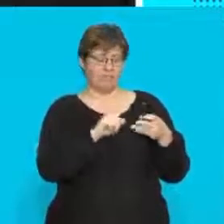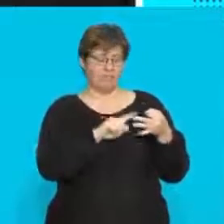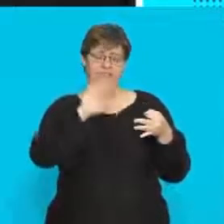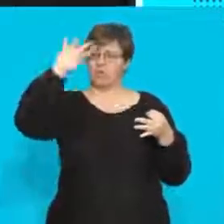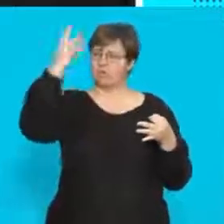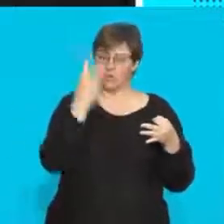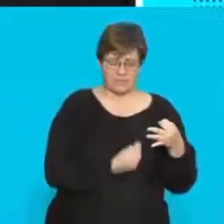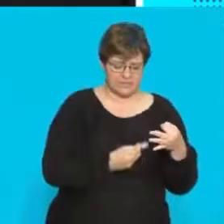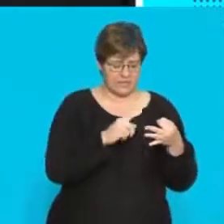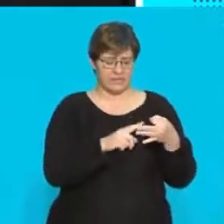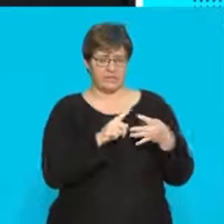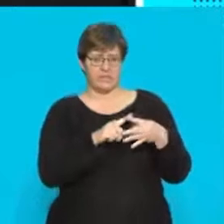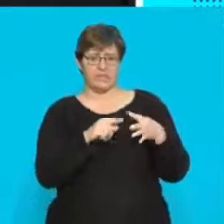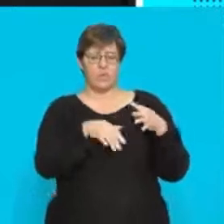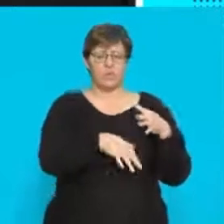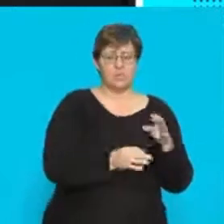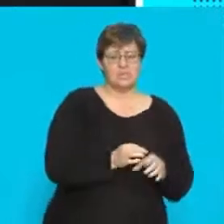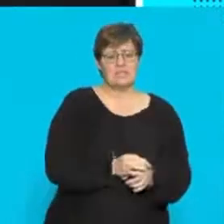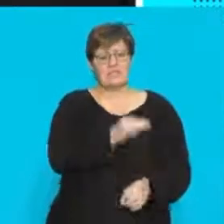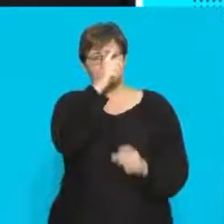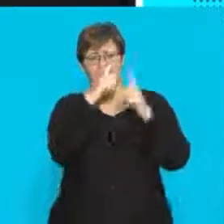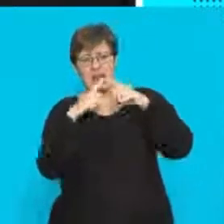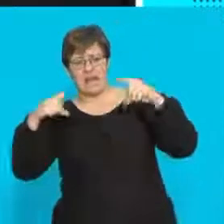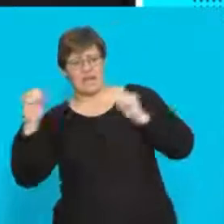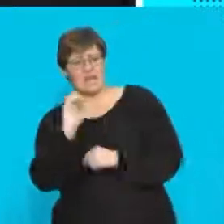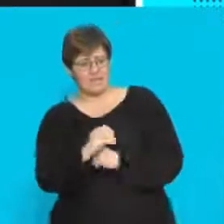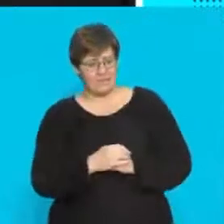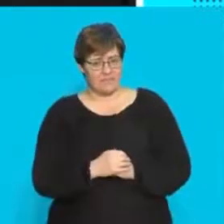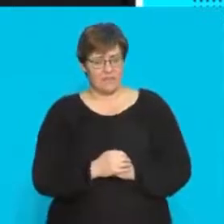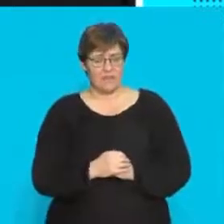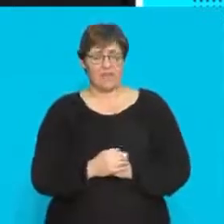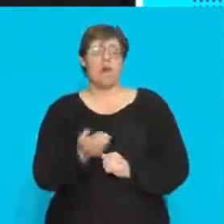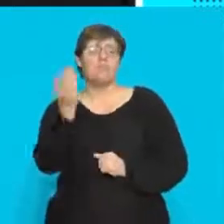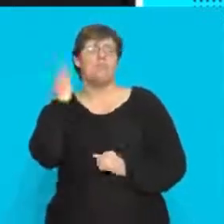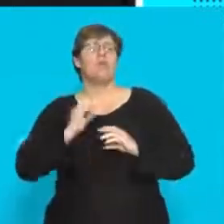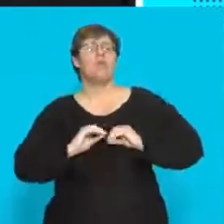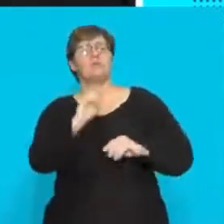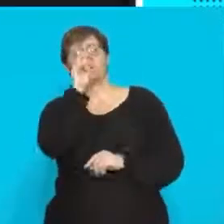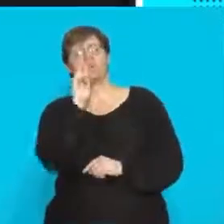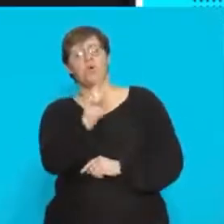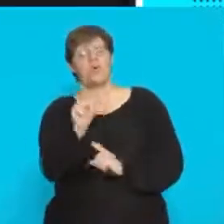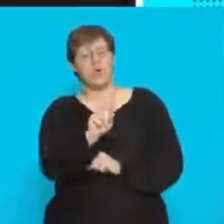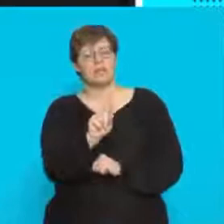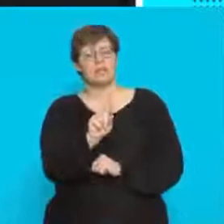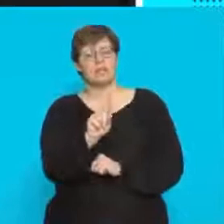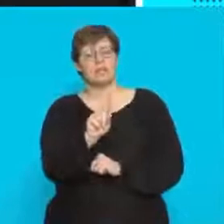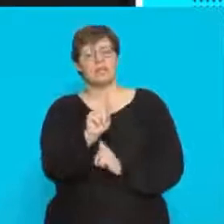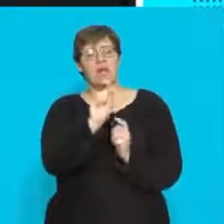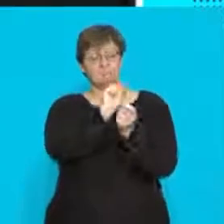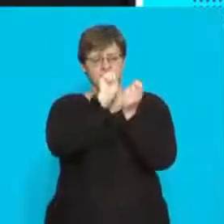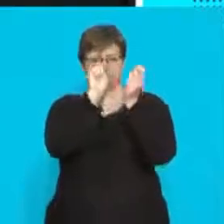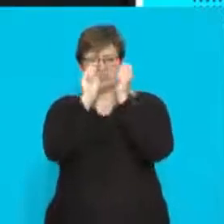can photosynthesize, right? They have got roots, stems, and leaves. And in our last lesson, we looked at